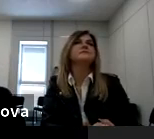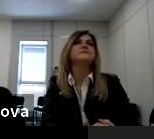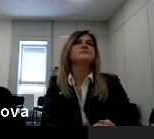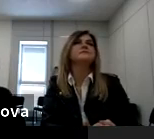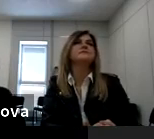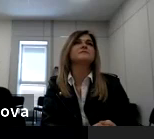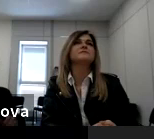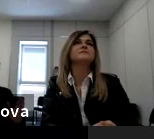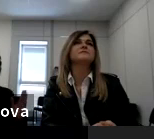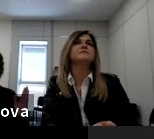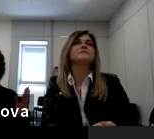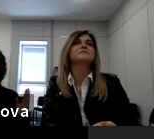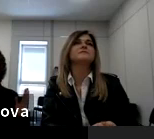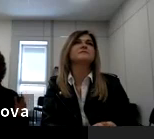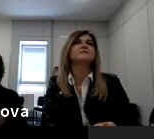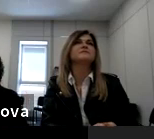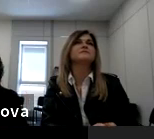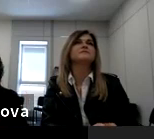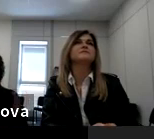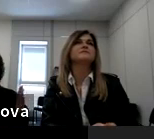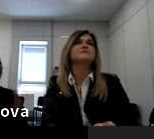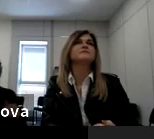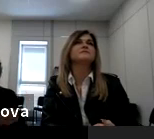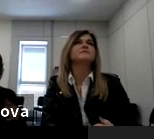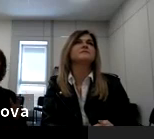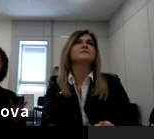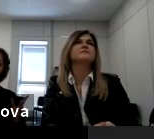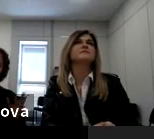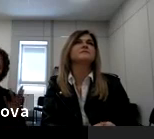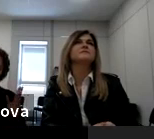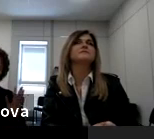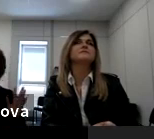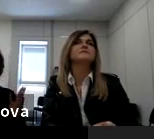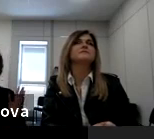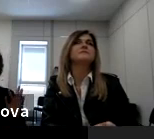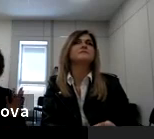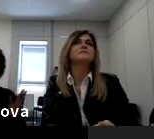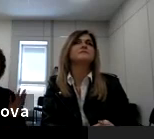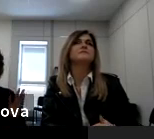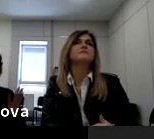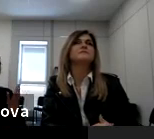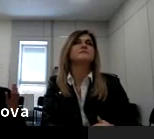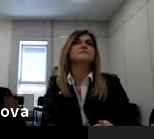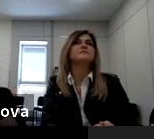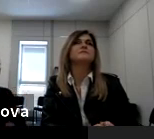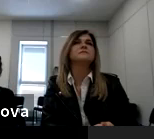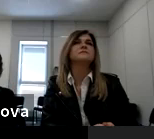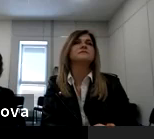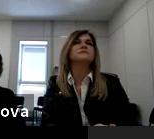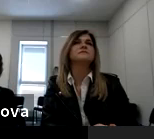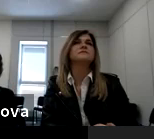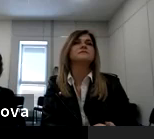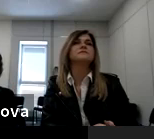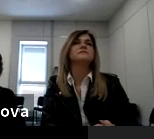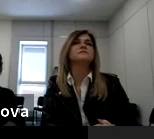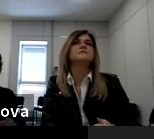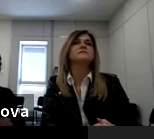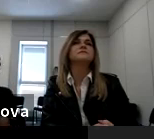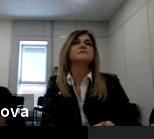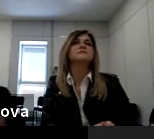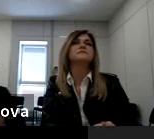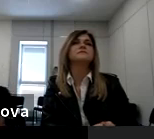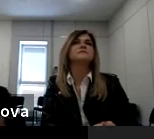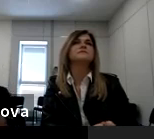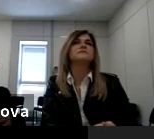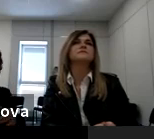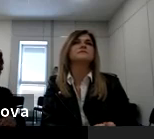effect, and so on. If you have more window opening, you have weaker lighting effect. According